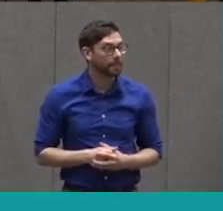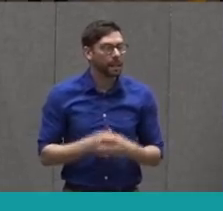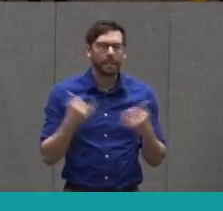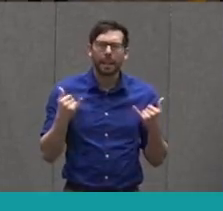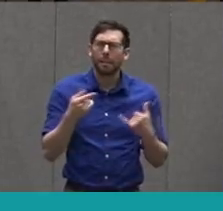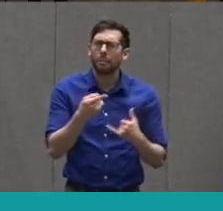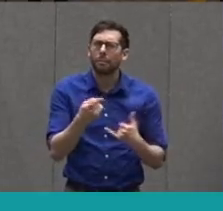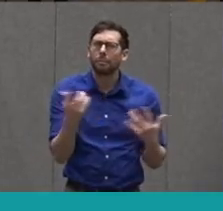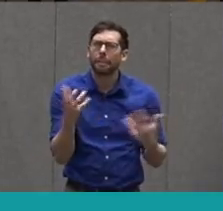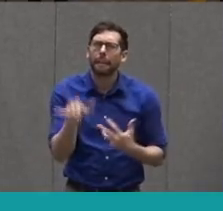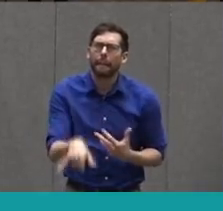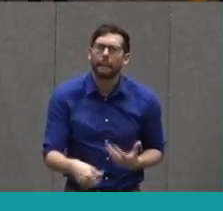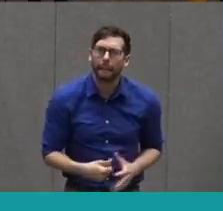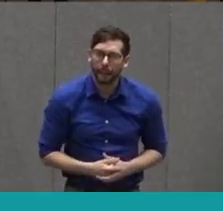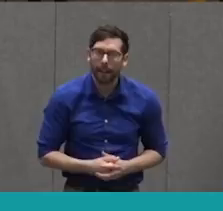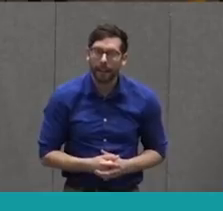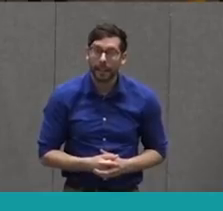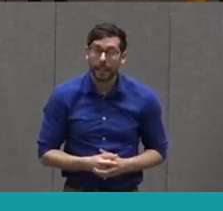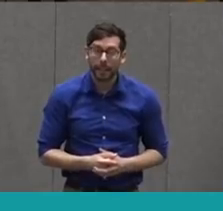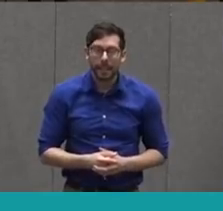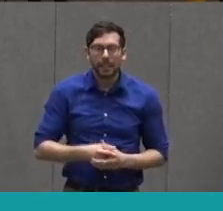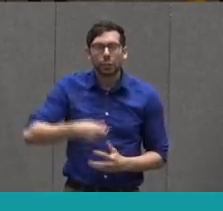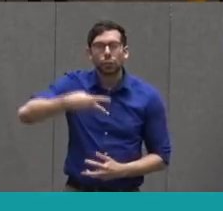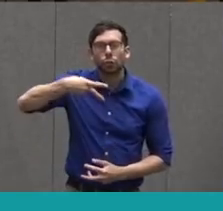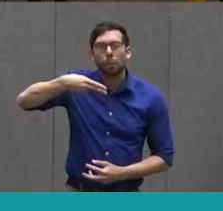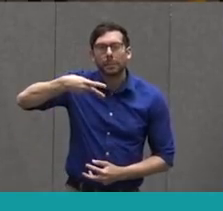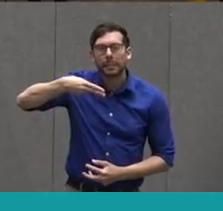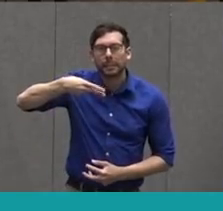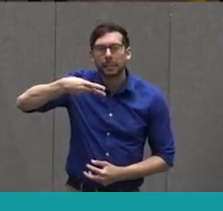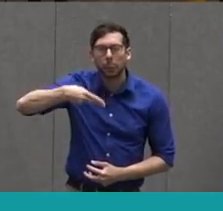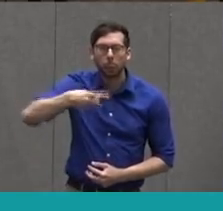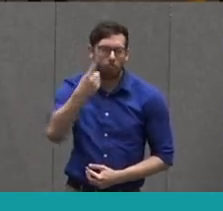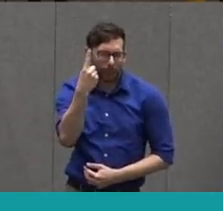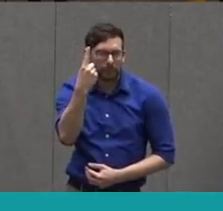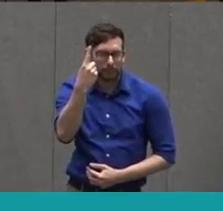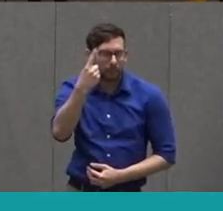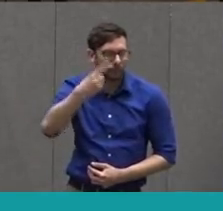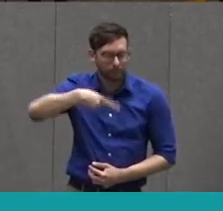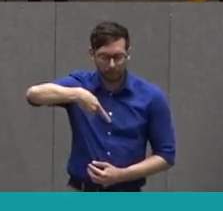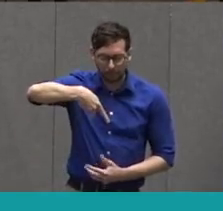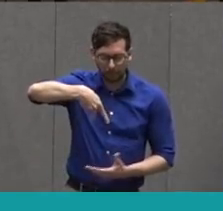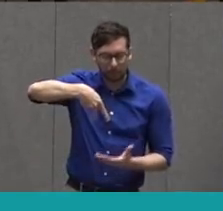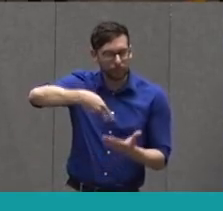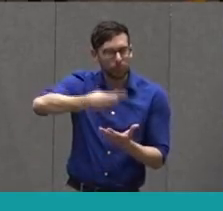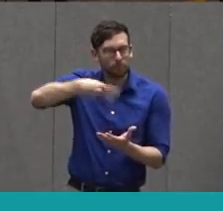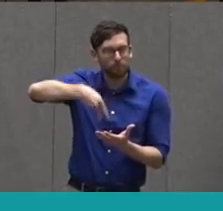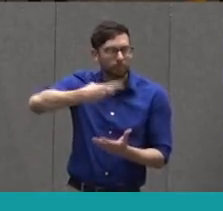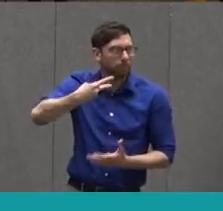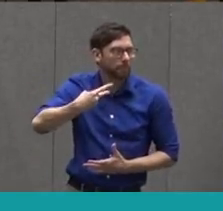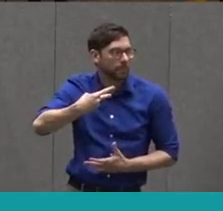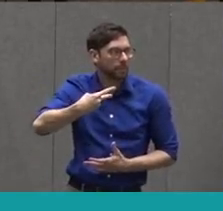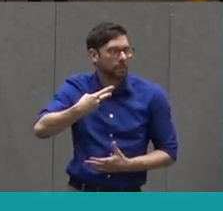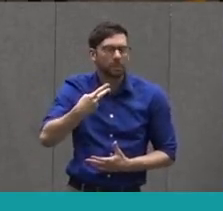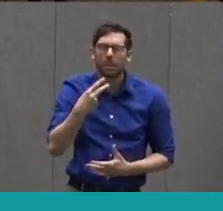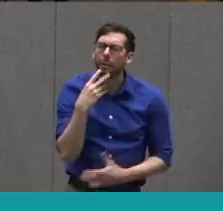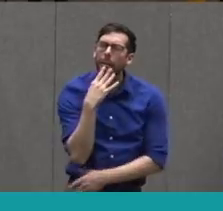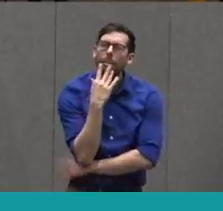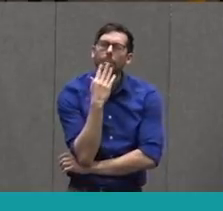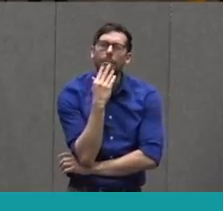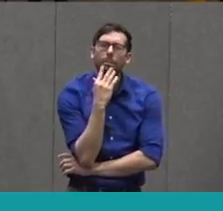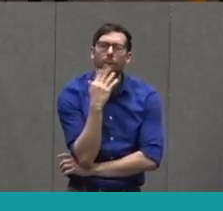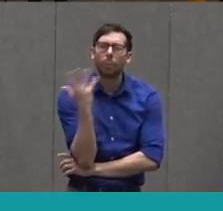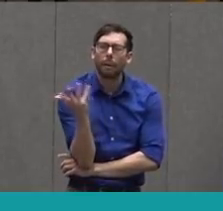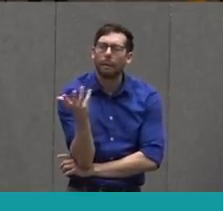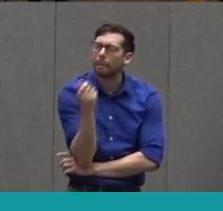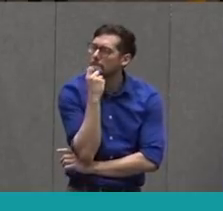Well, this is part of a chopstick set. So let's see. What color would you describe this as?